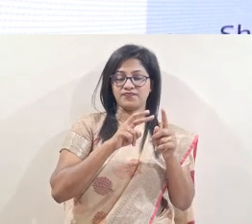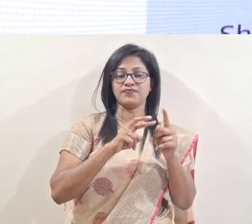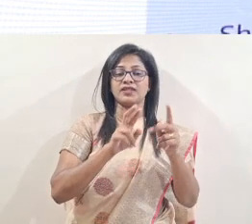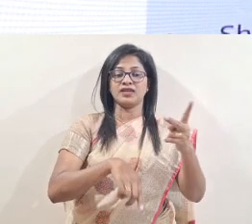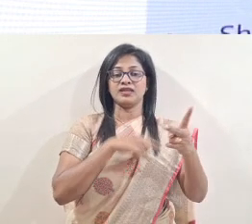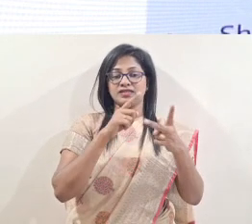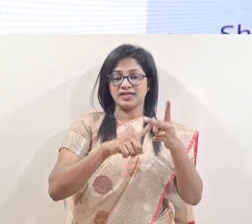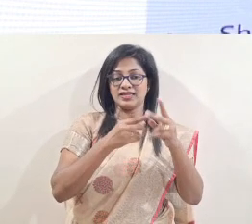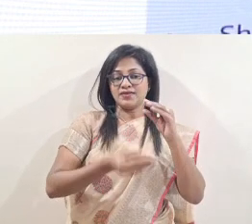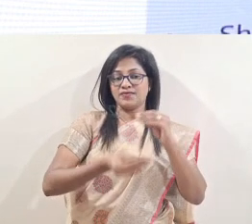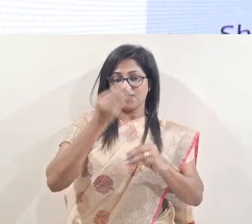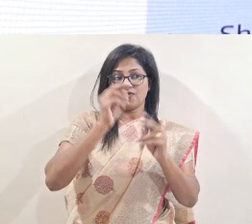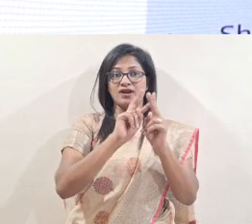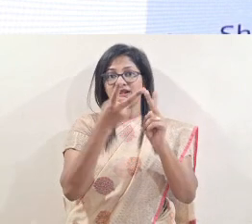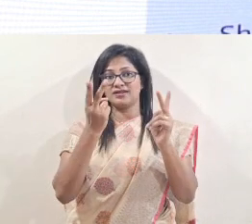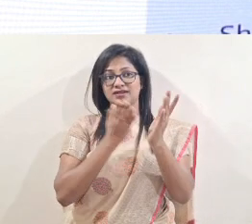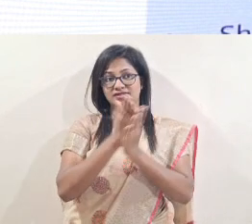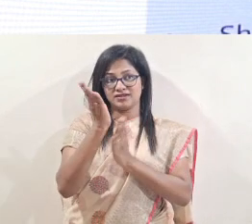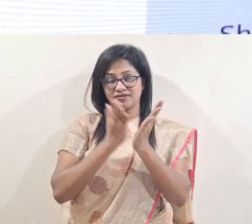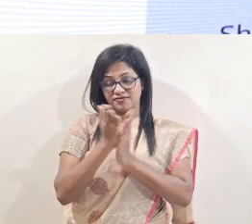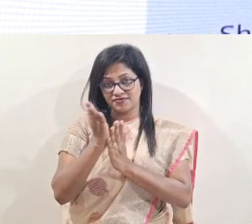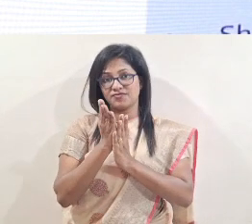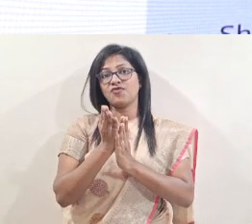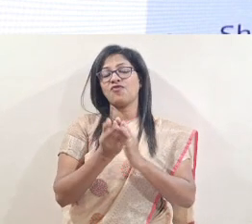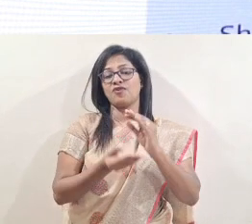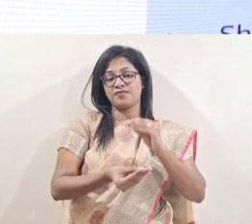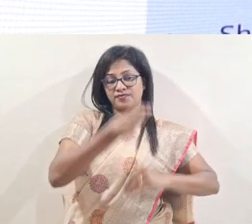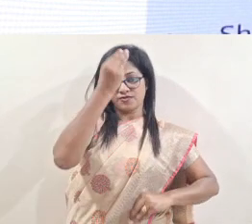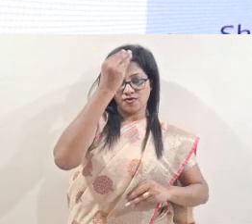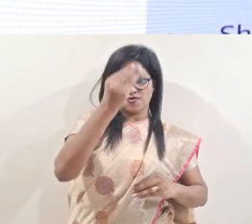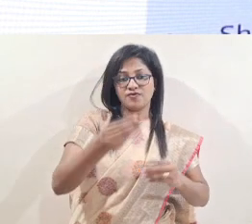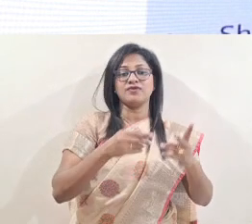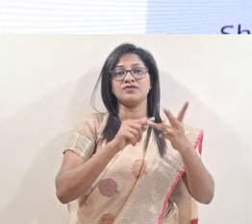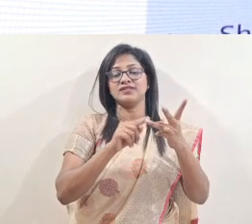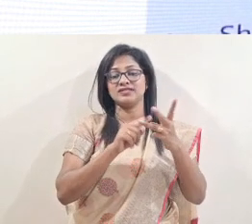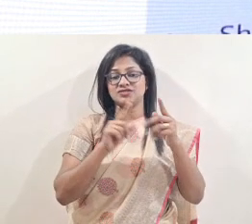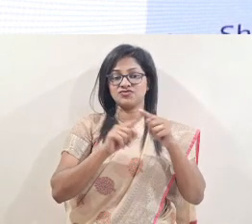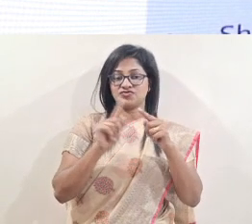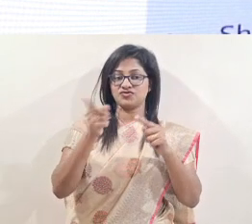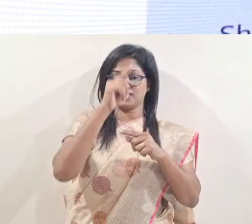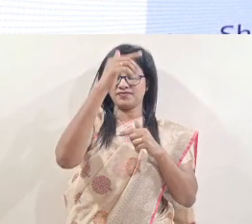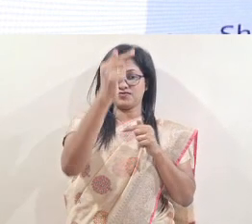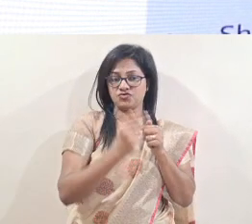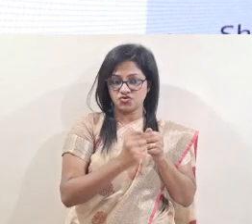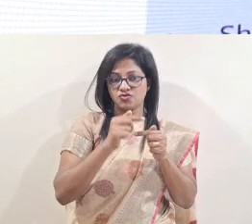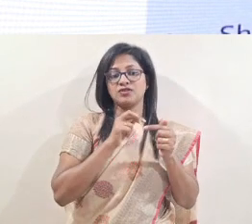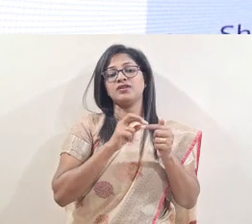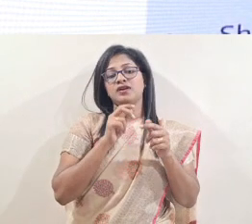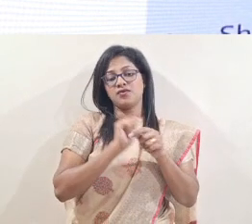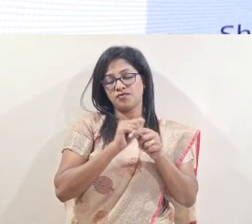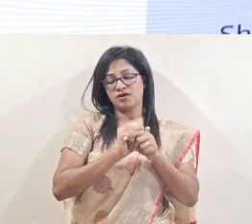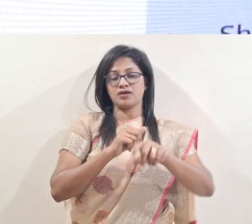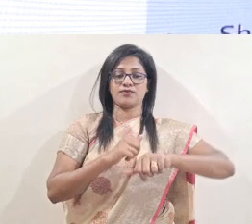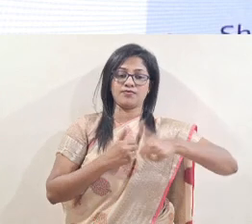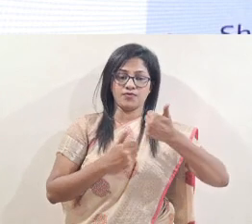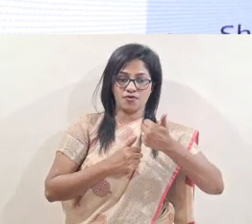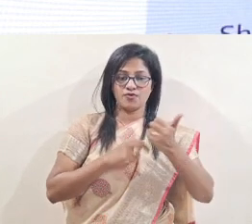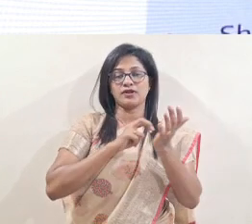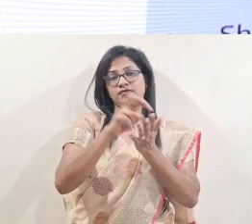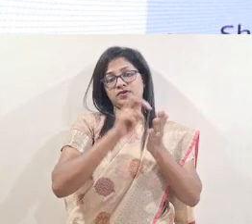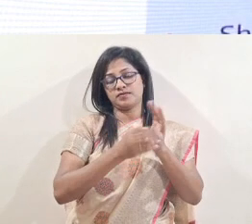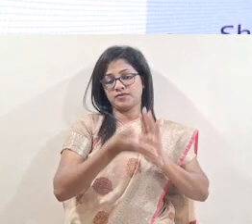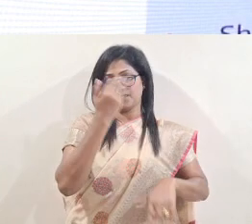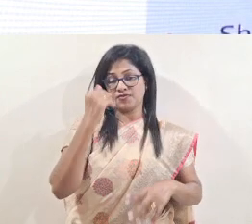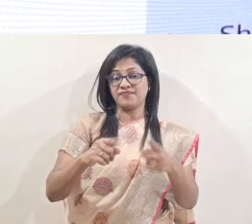use of alternative modes, it shortens the trip and increase the walkability. From economic perspective, it actually helps in increasing